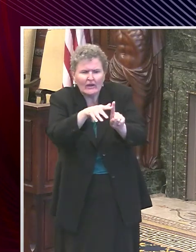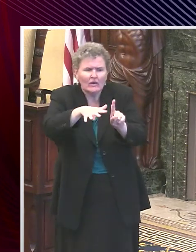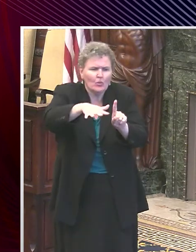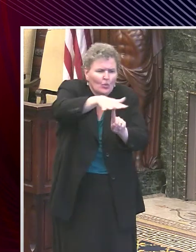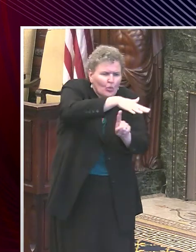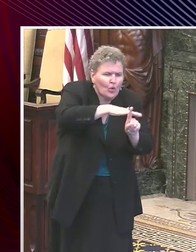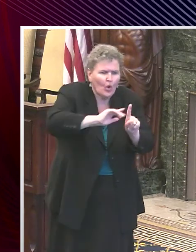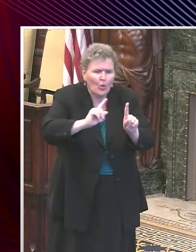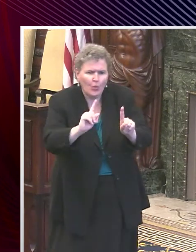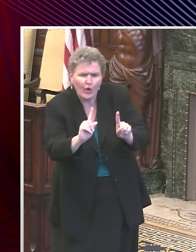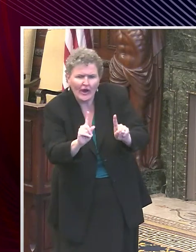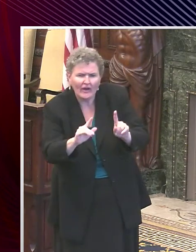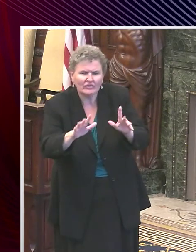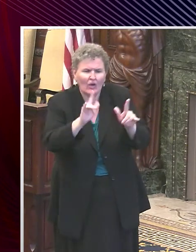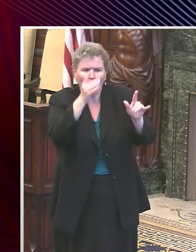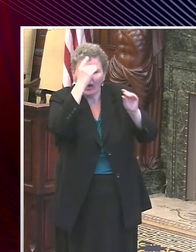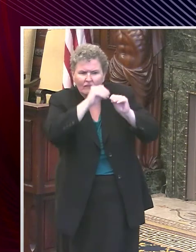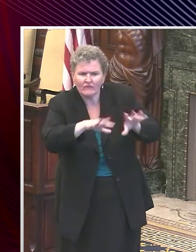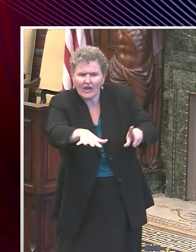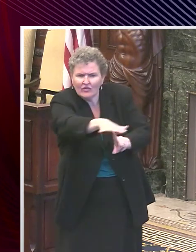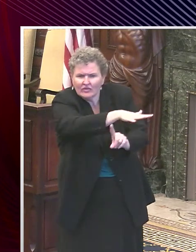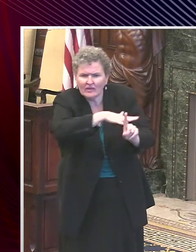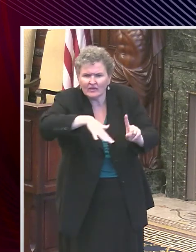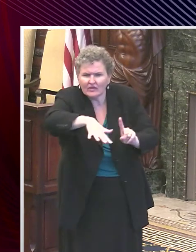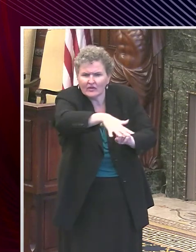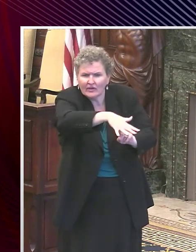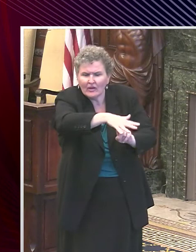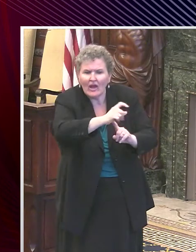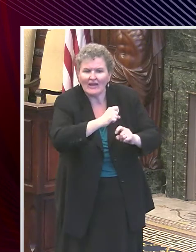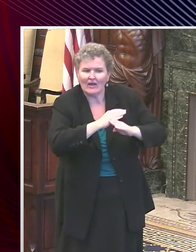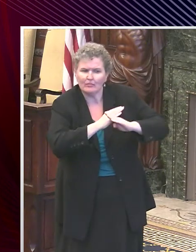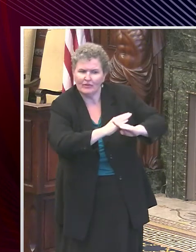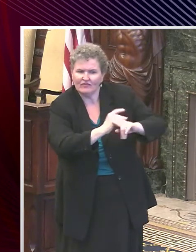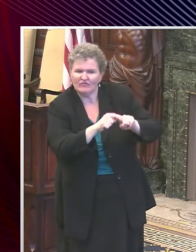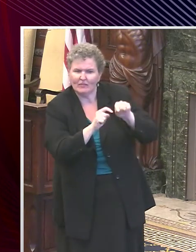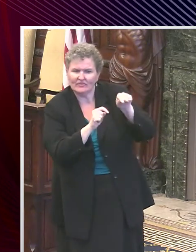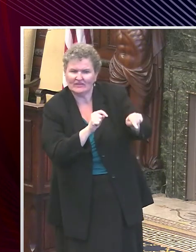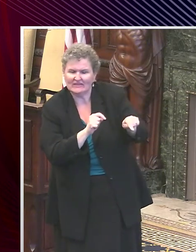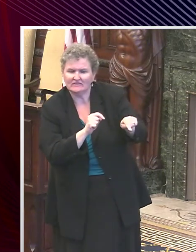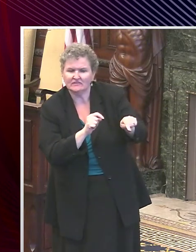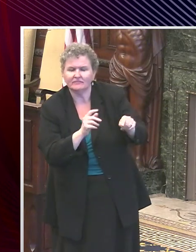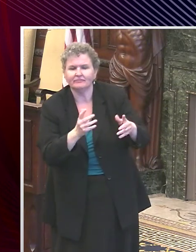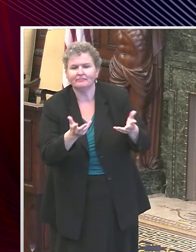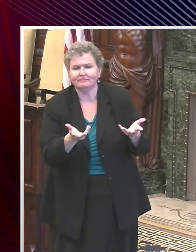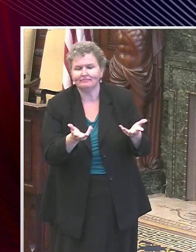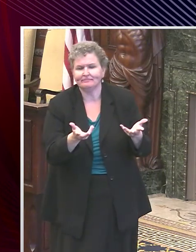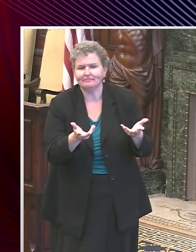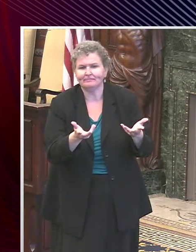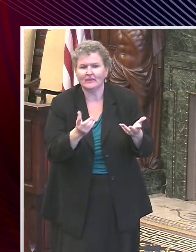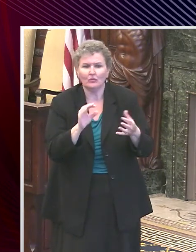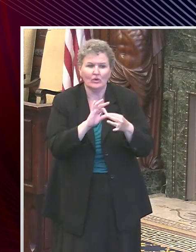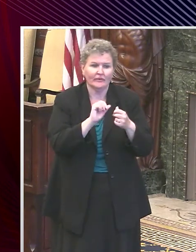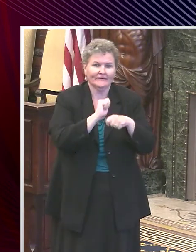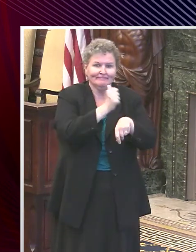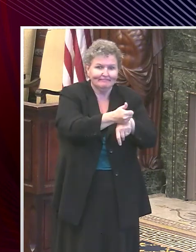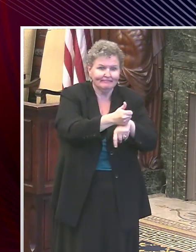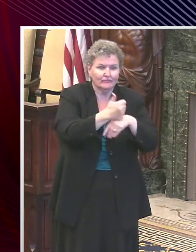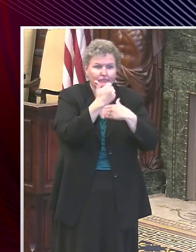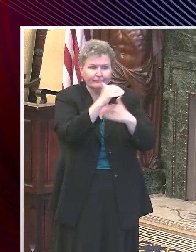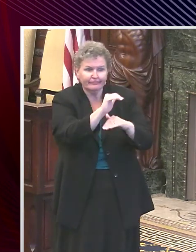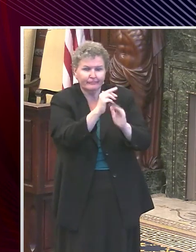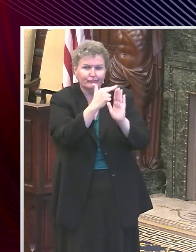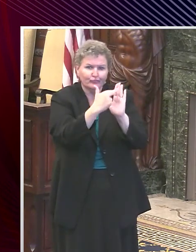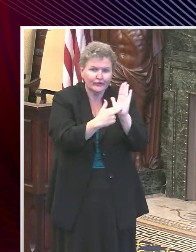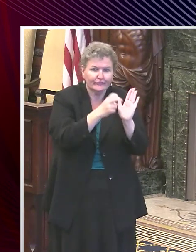where the virus is spreading, we can prevent through some sort of either regulatory action or through education, we will take